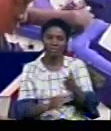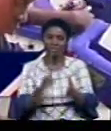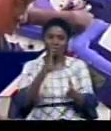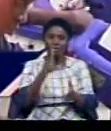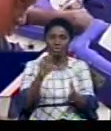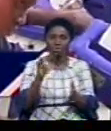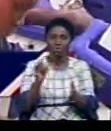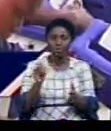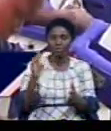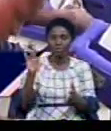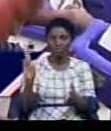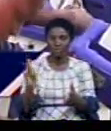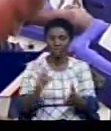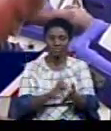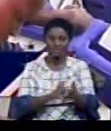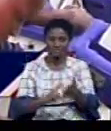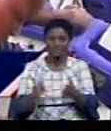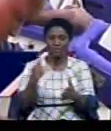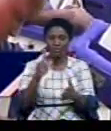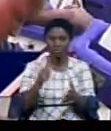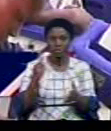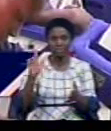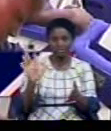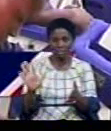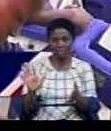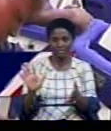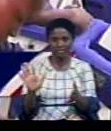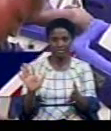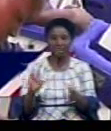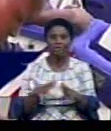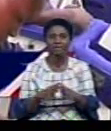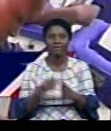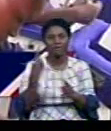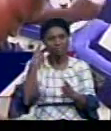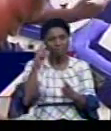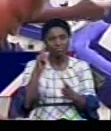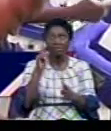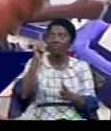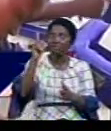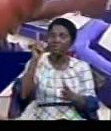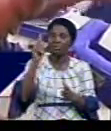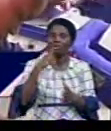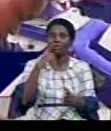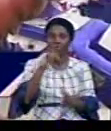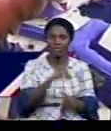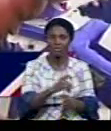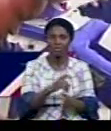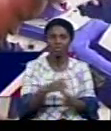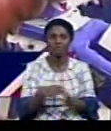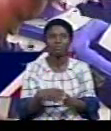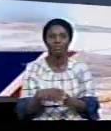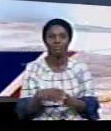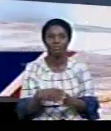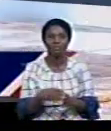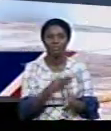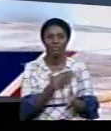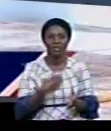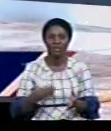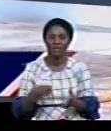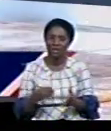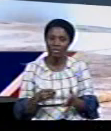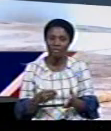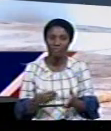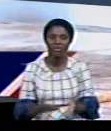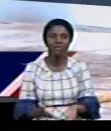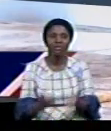25, 107 verse 25, for he commandeth and raises the stormy